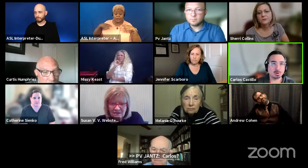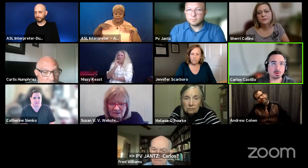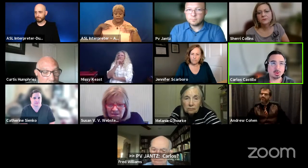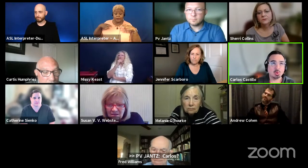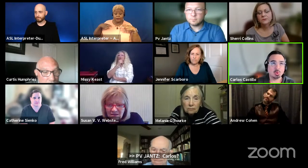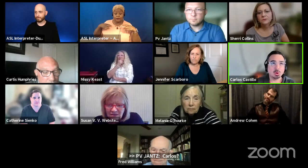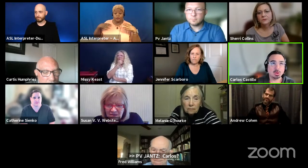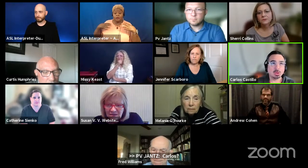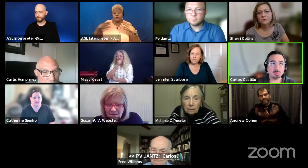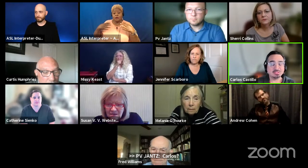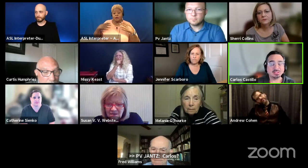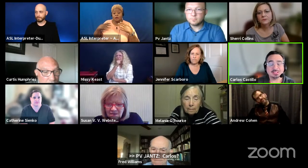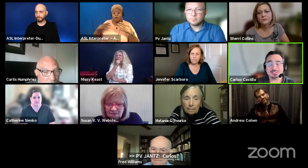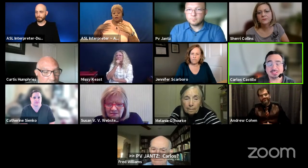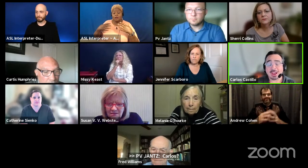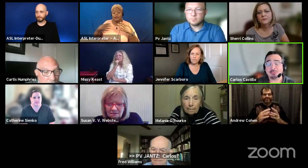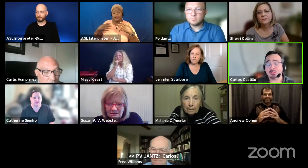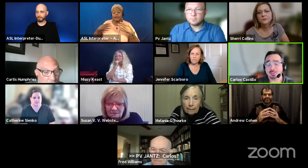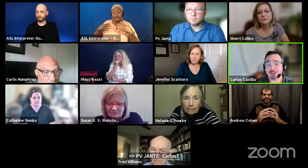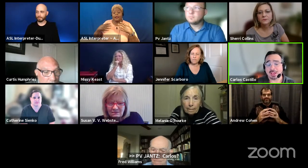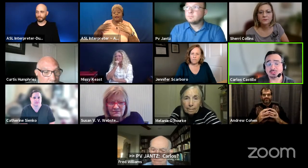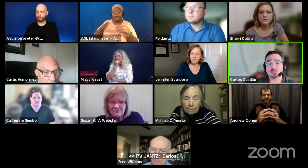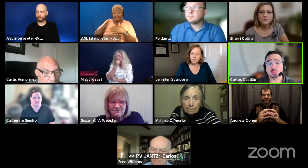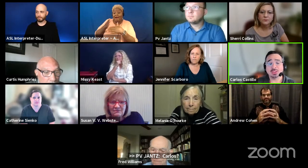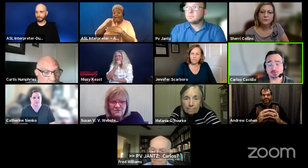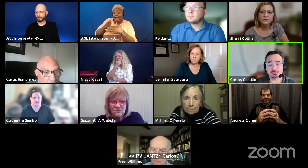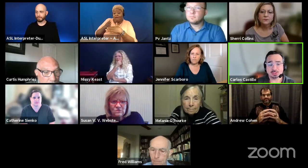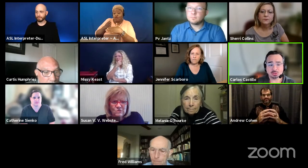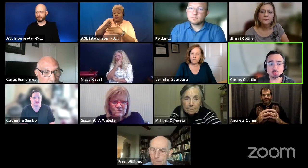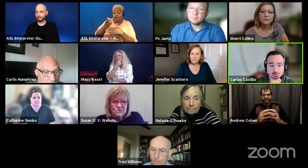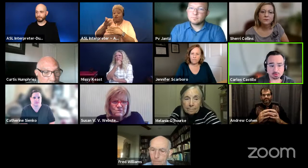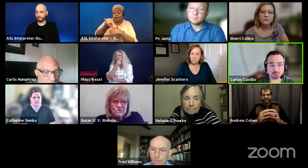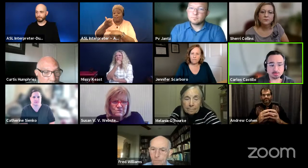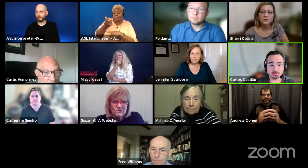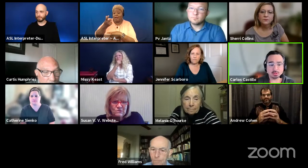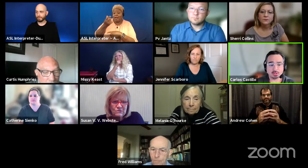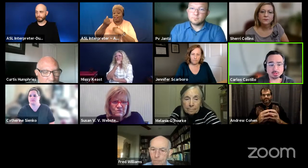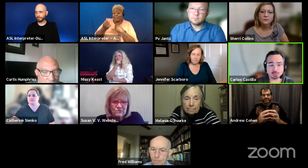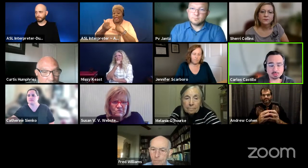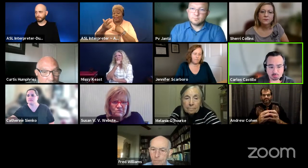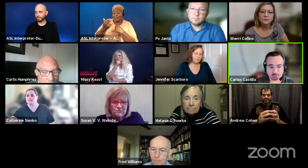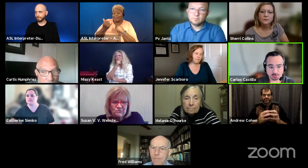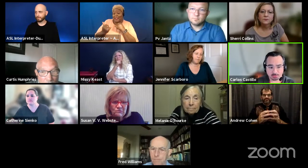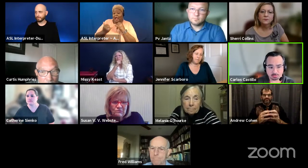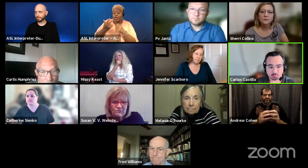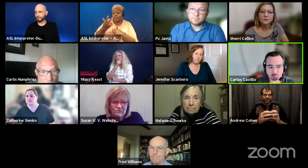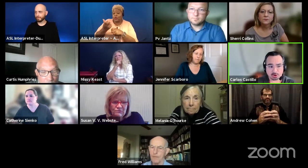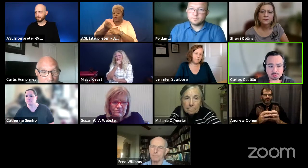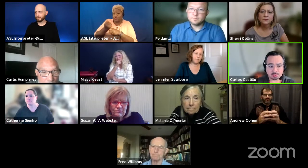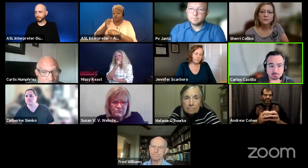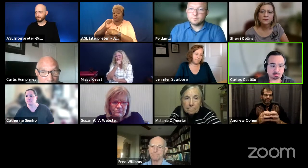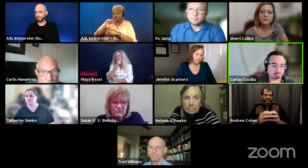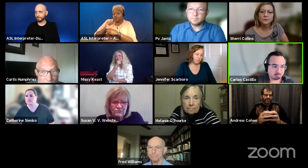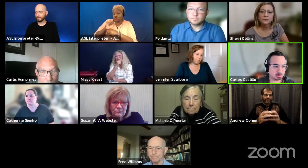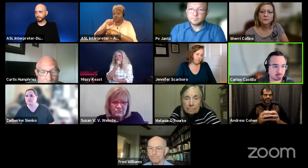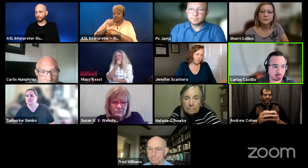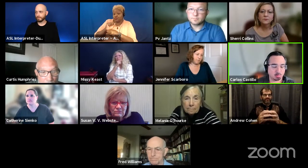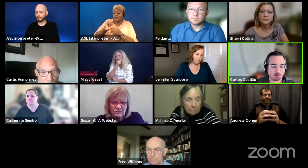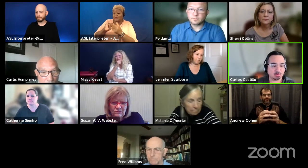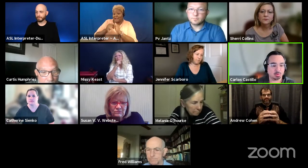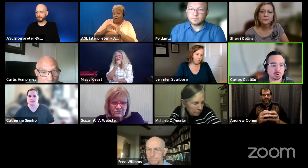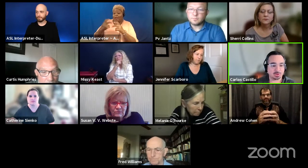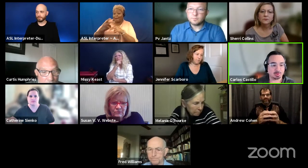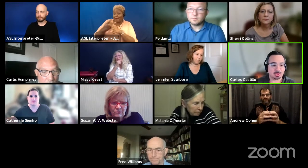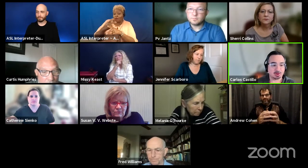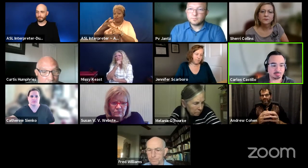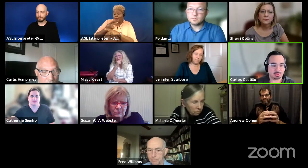where it basically takes the average of the last 3 years that you worked is where your